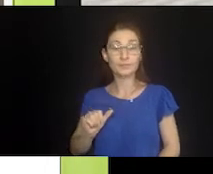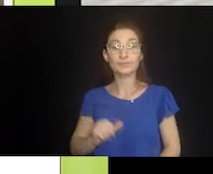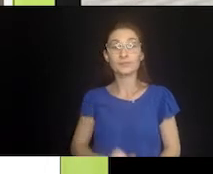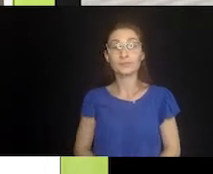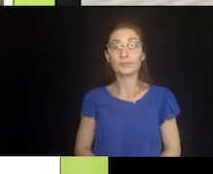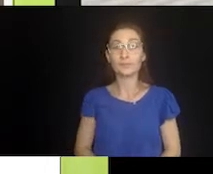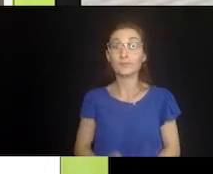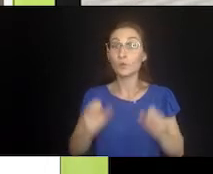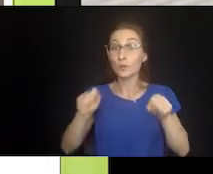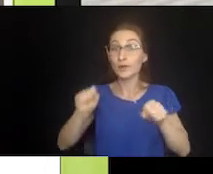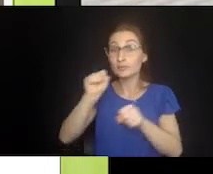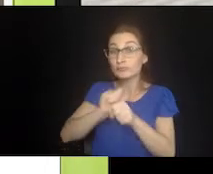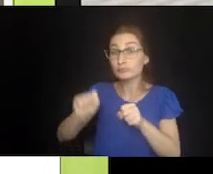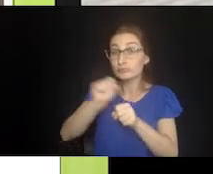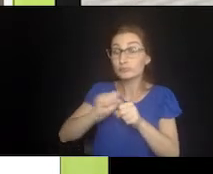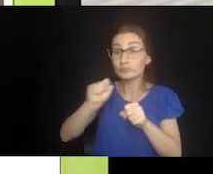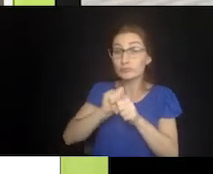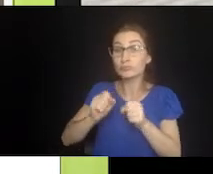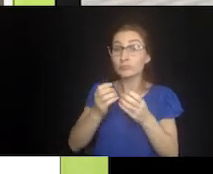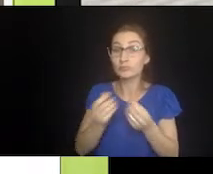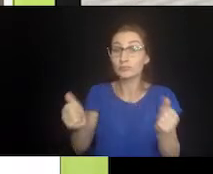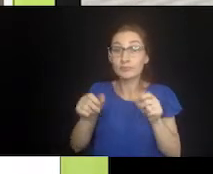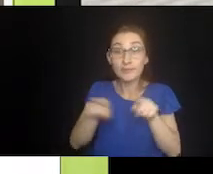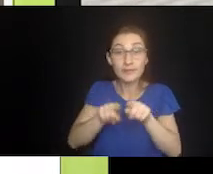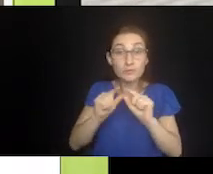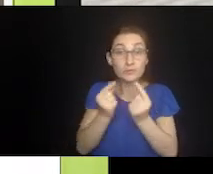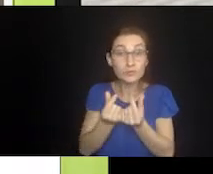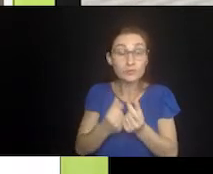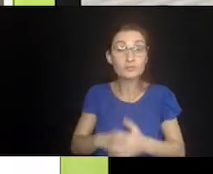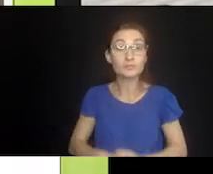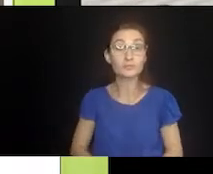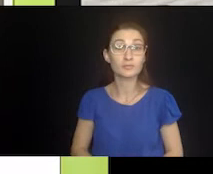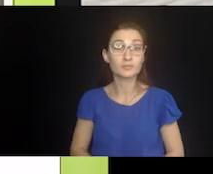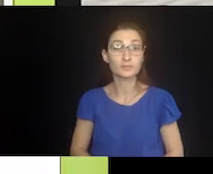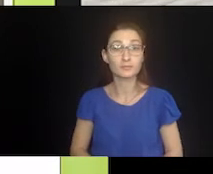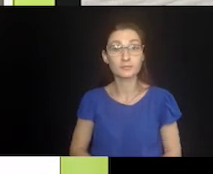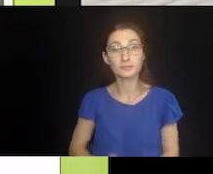they could work on with a group. If